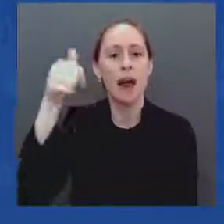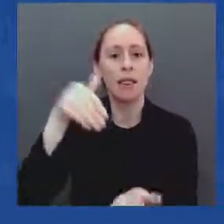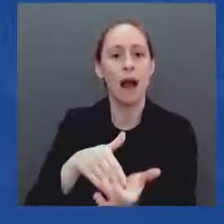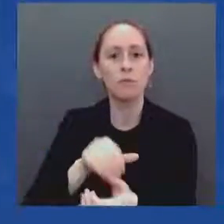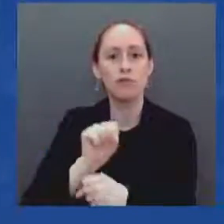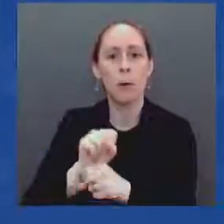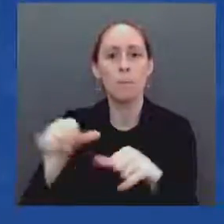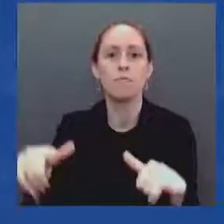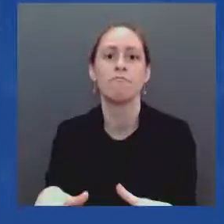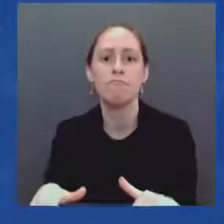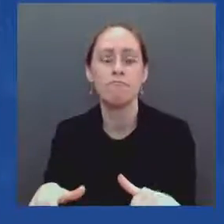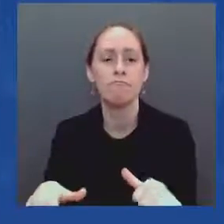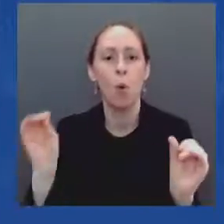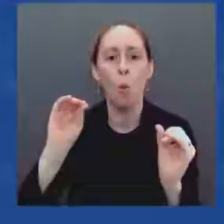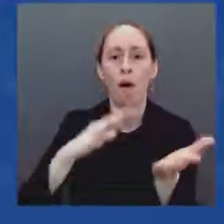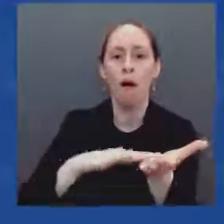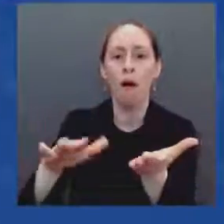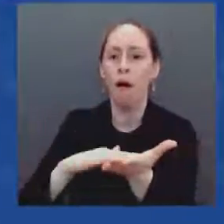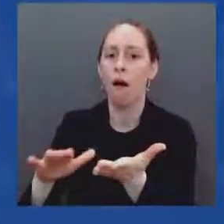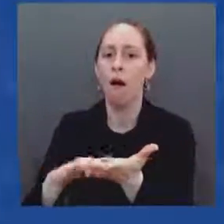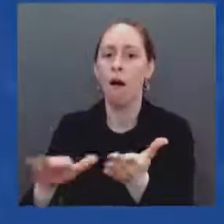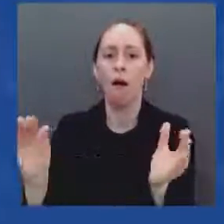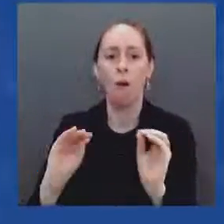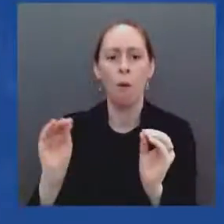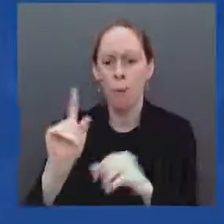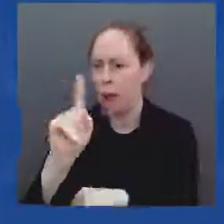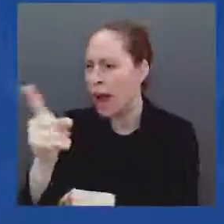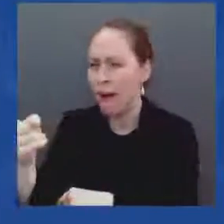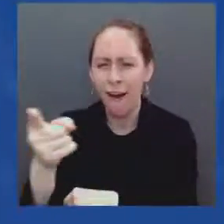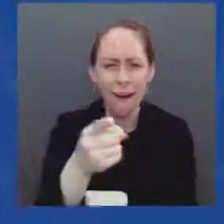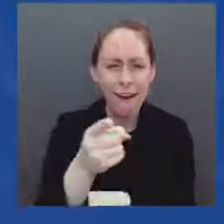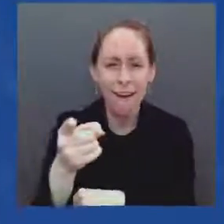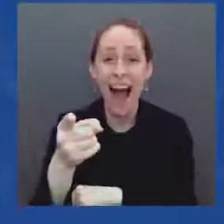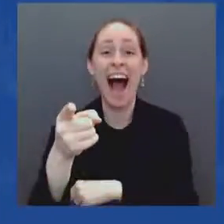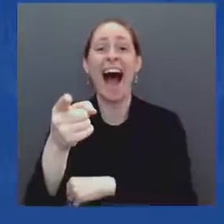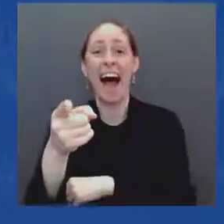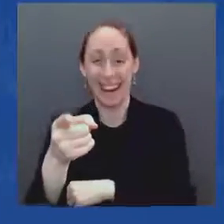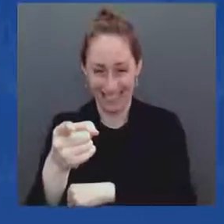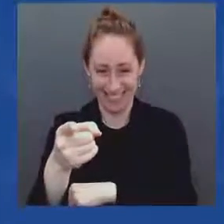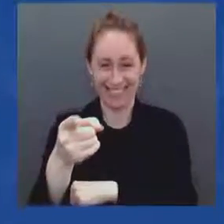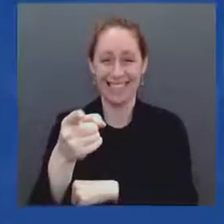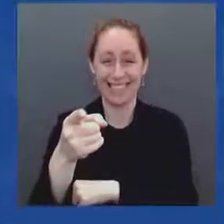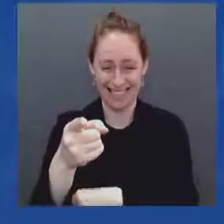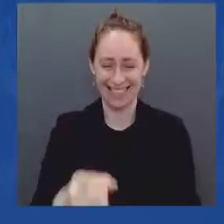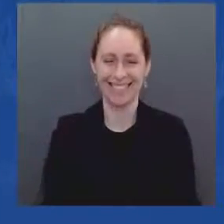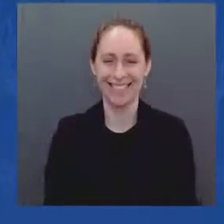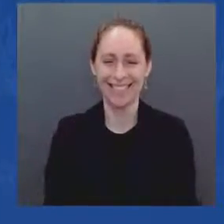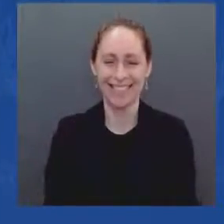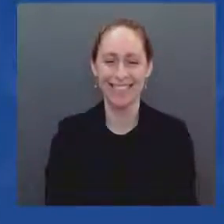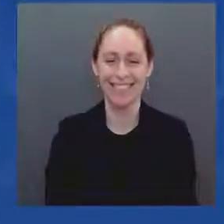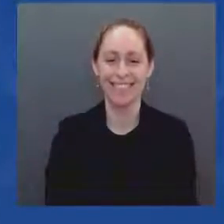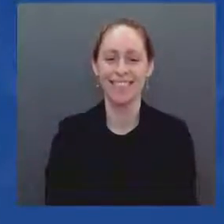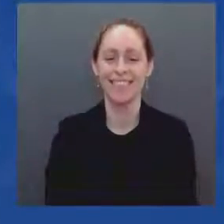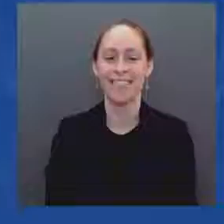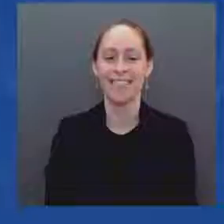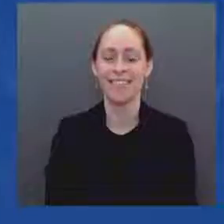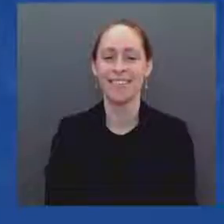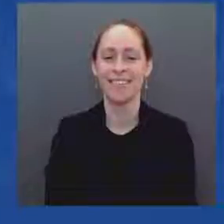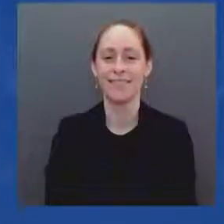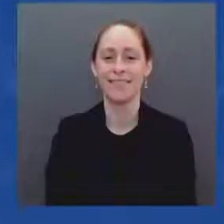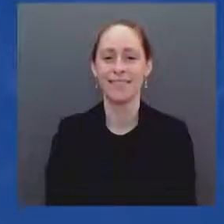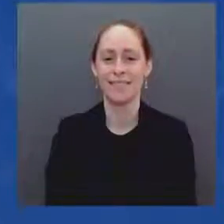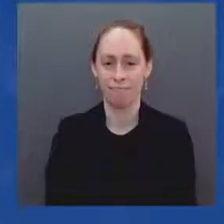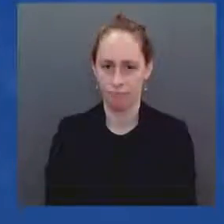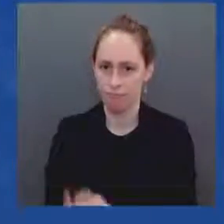but at any rate, there you are, Gov, sorry. And I know that